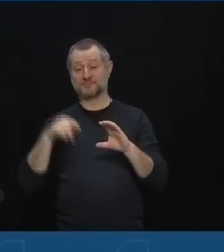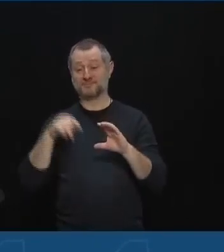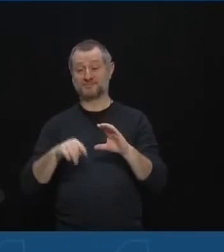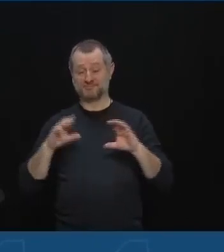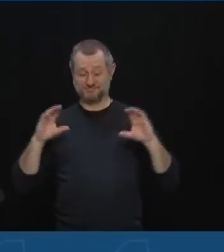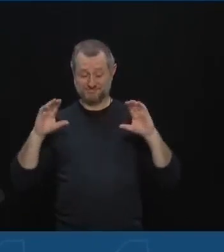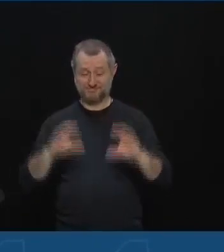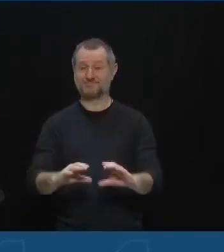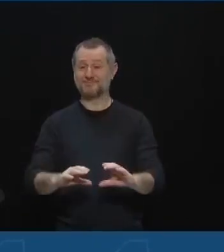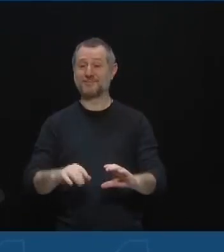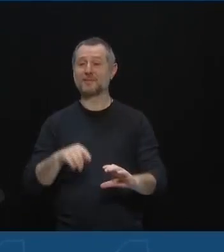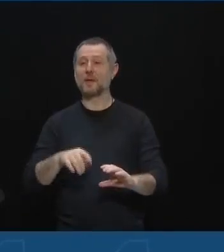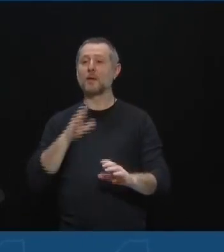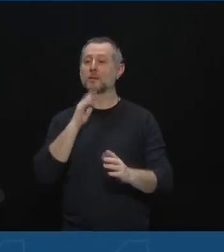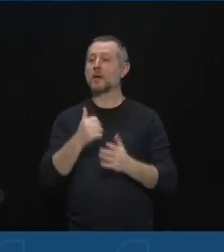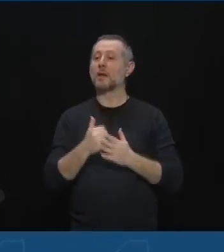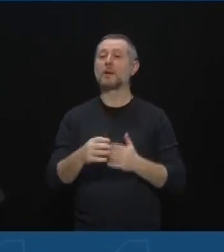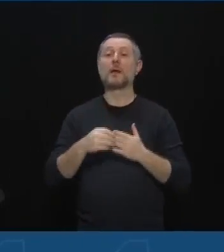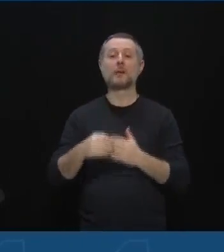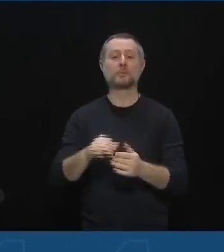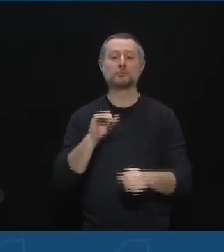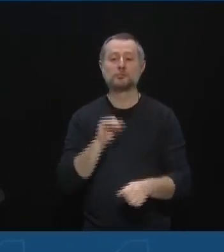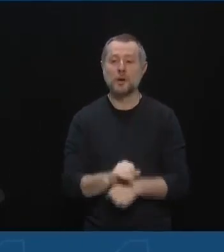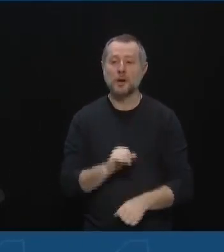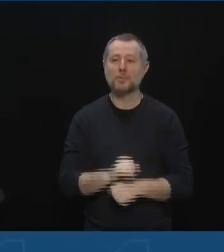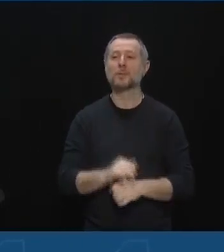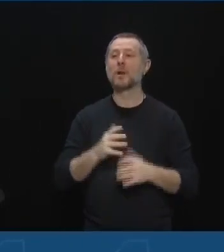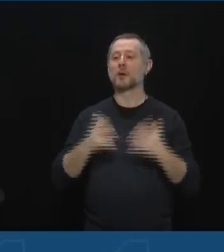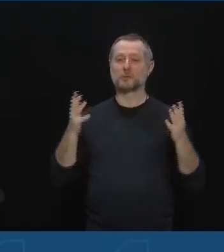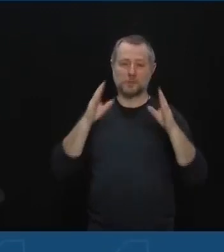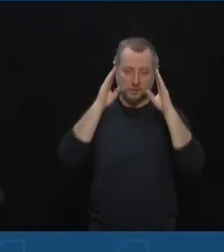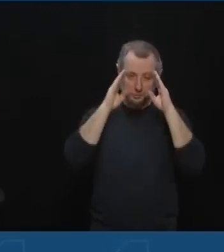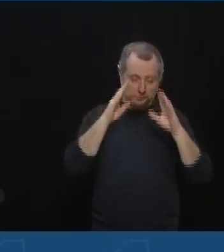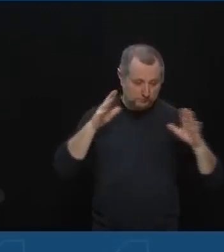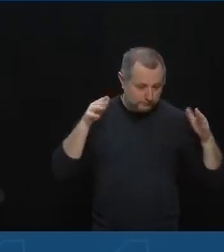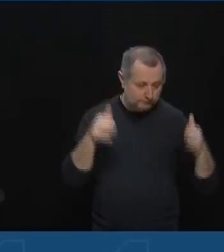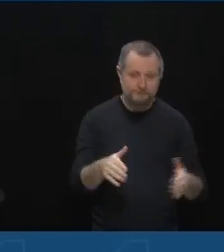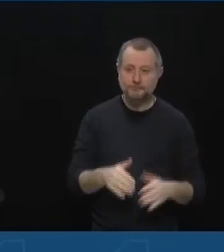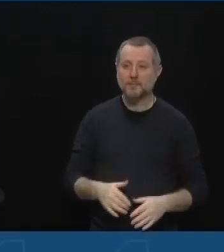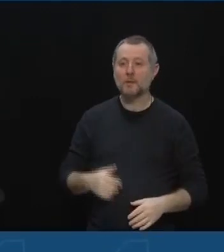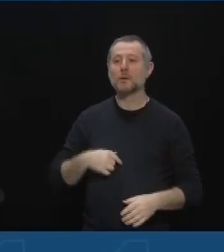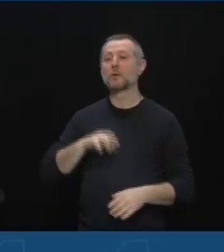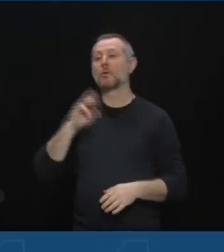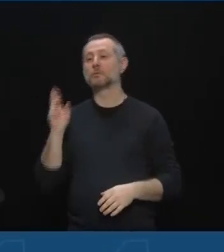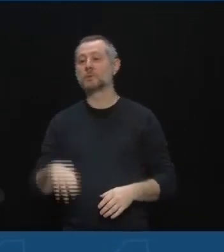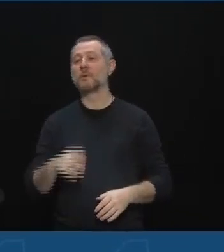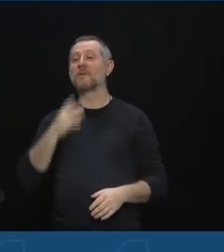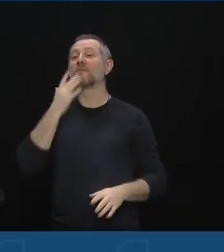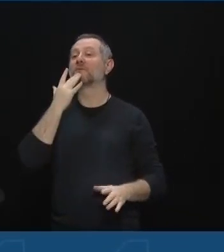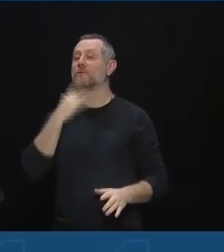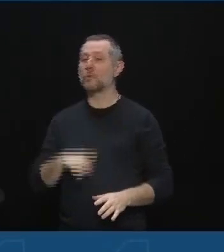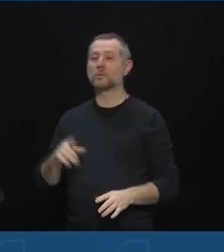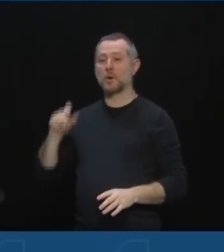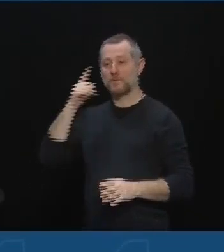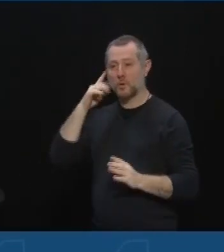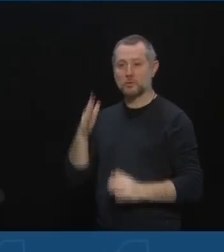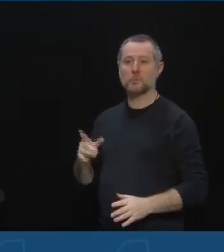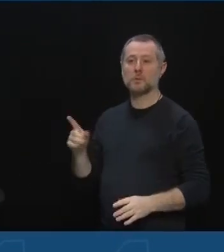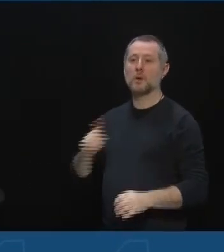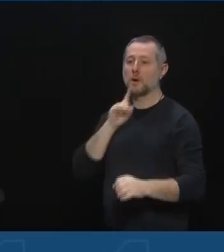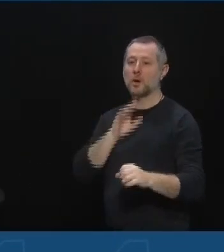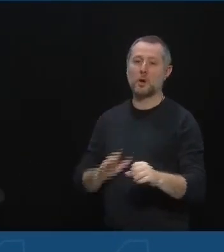with it. That's a lot of attention. The city of Rochester is truly fortunate to have a governor who is committed to racial equity, and we're